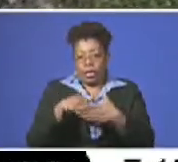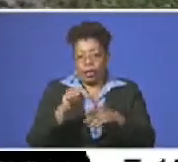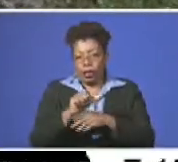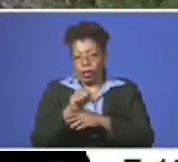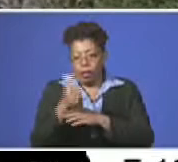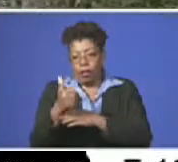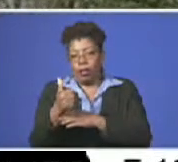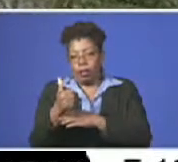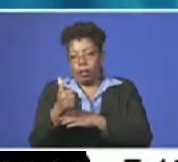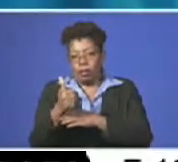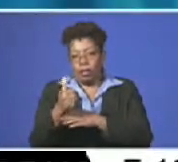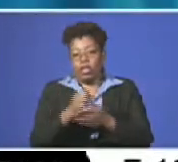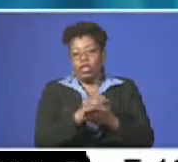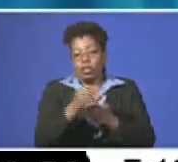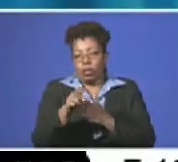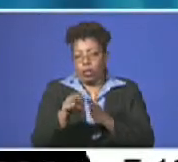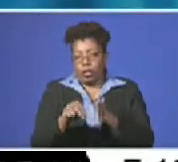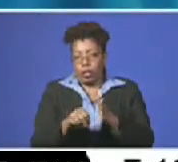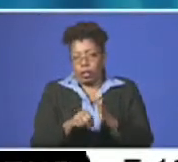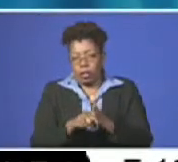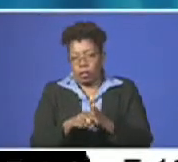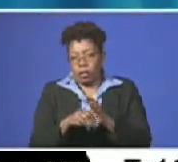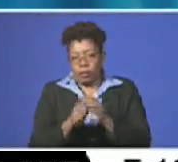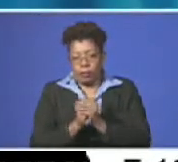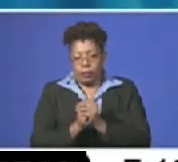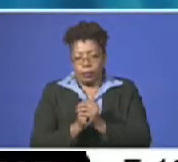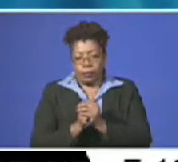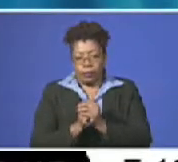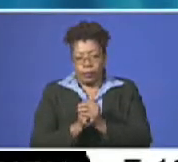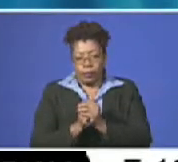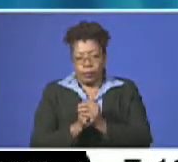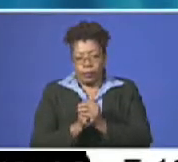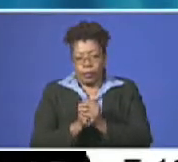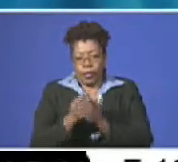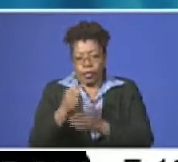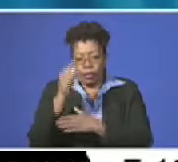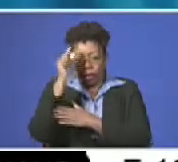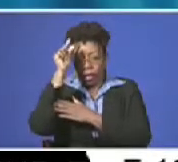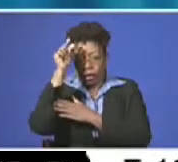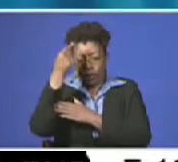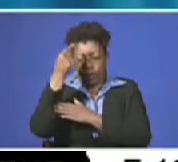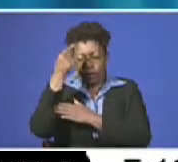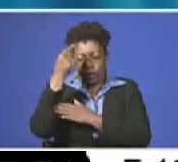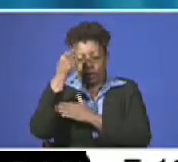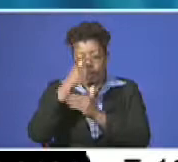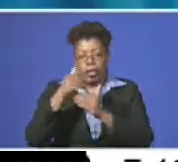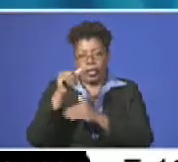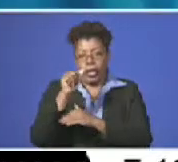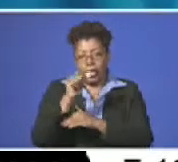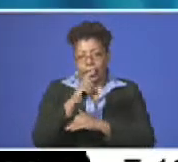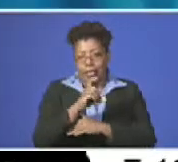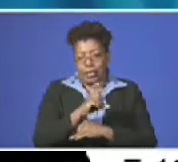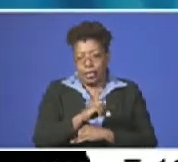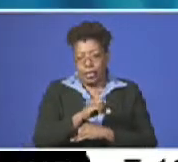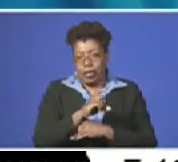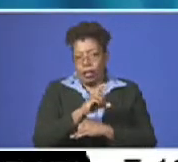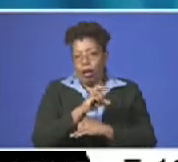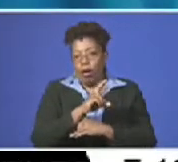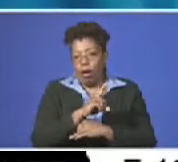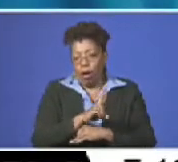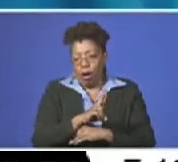alternative dispute resolution. The government intends to enhance the existing ADR legislative